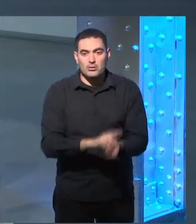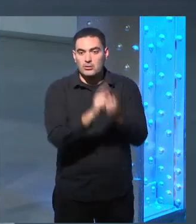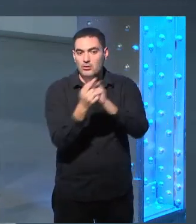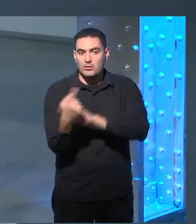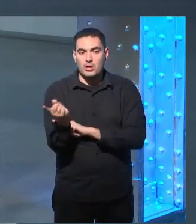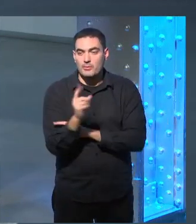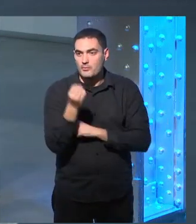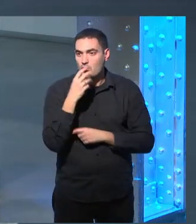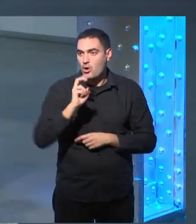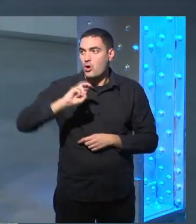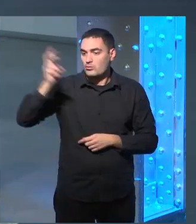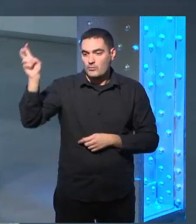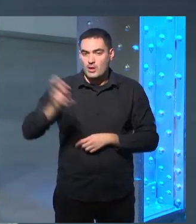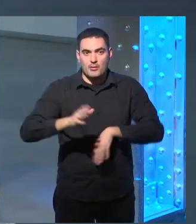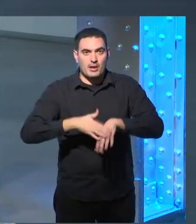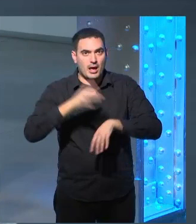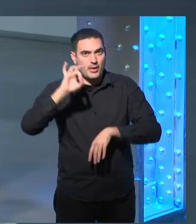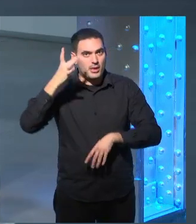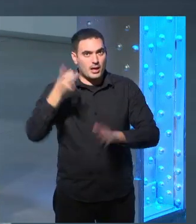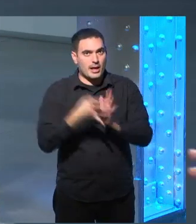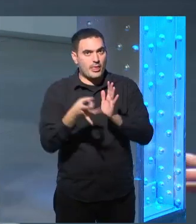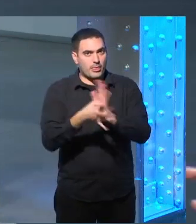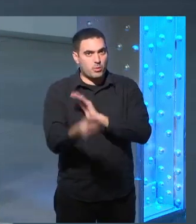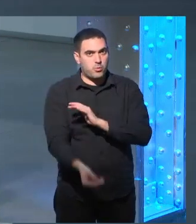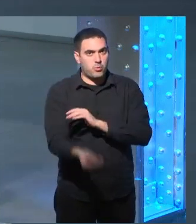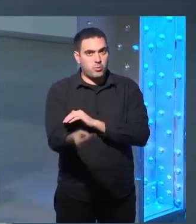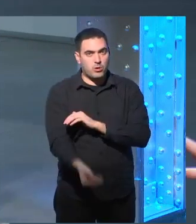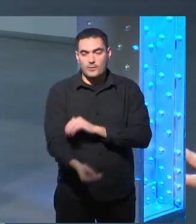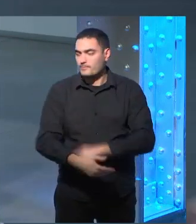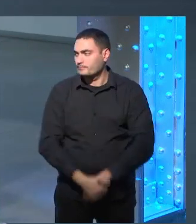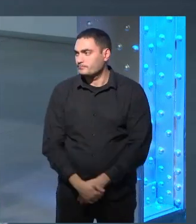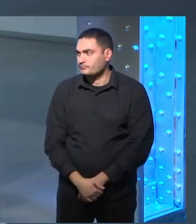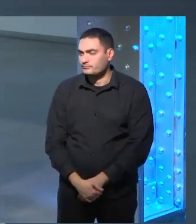nobody's changing, sometimes perhaps it is you need someone else to come